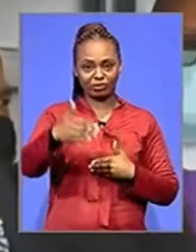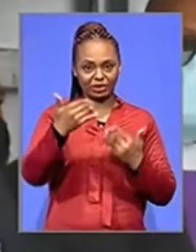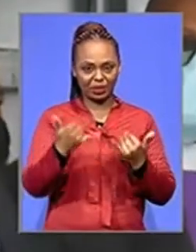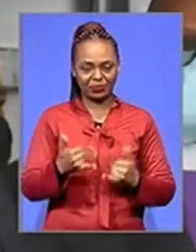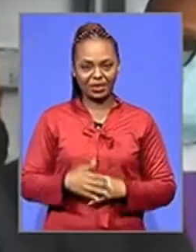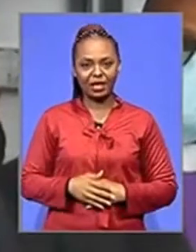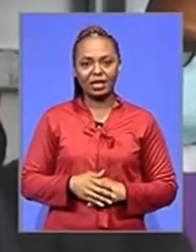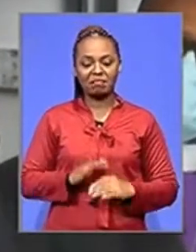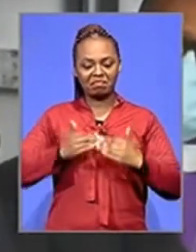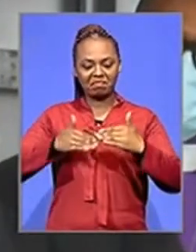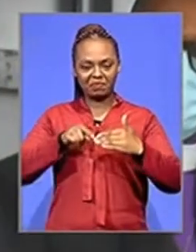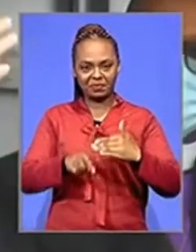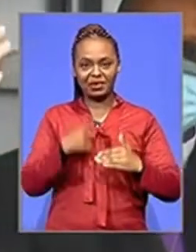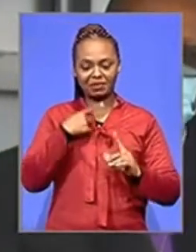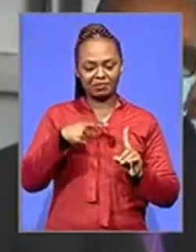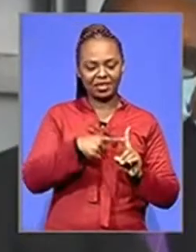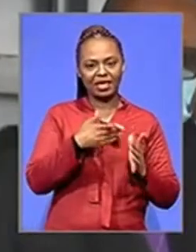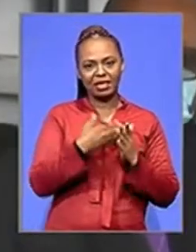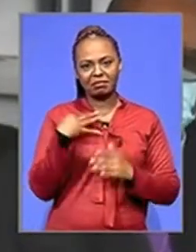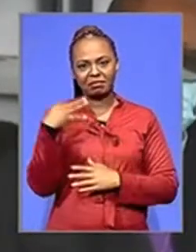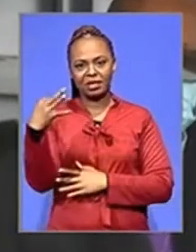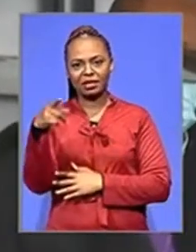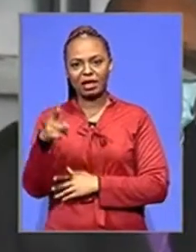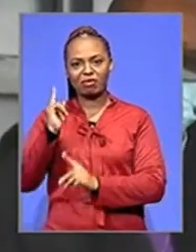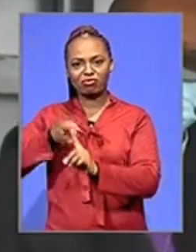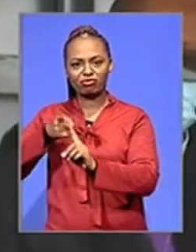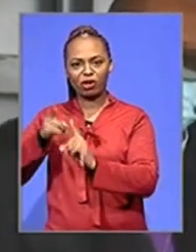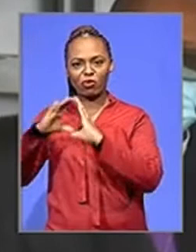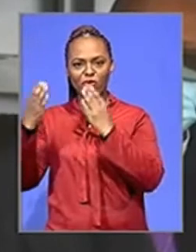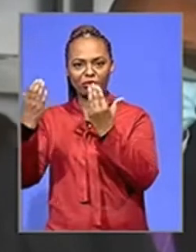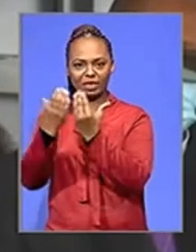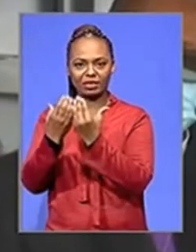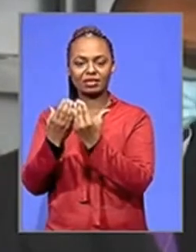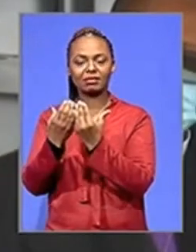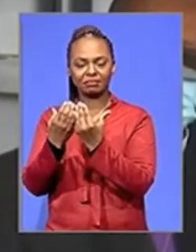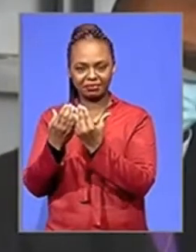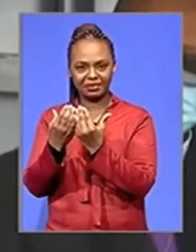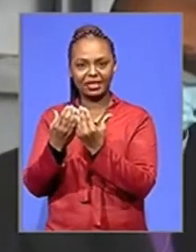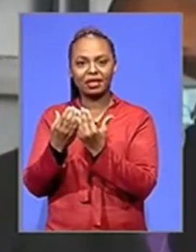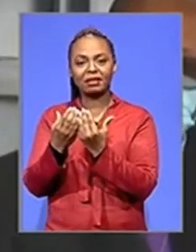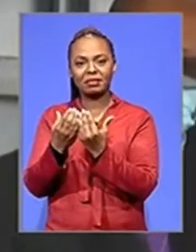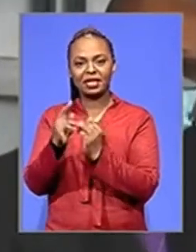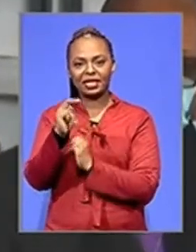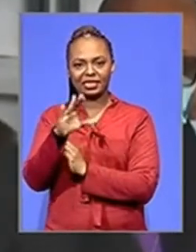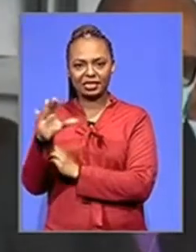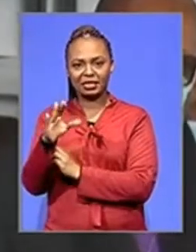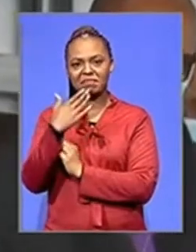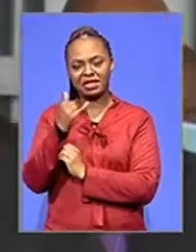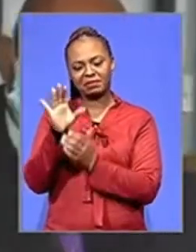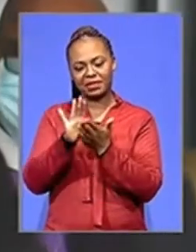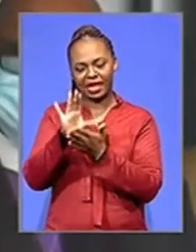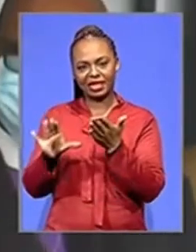gore Niehaus a ka dira kgopelo go komiti-kgalemo ya bosetshaba gore go fegwa ga gagwe go beelwe ka